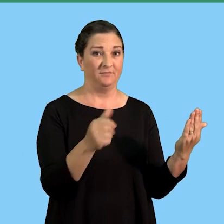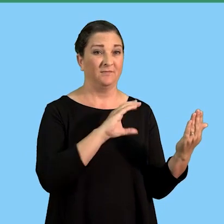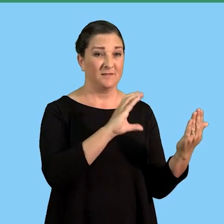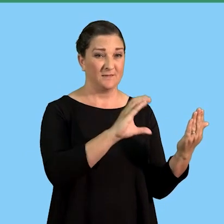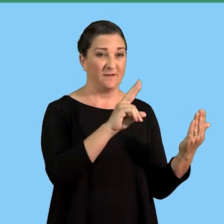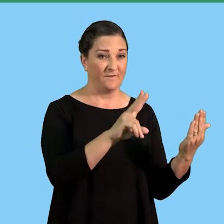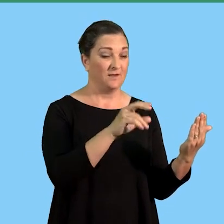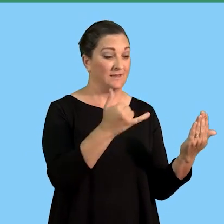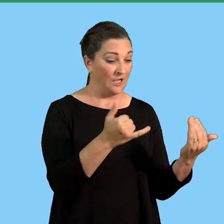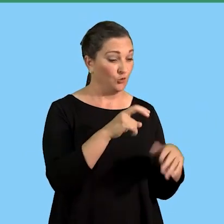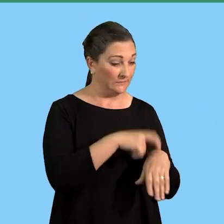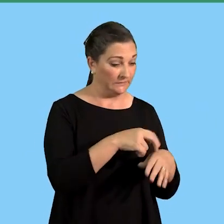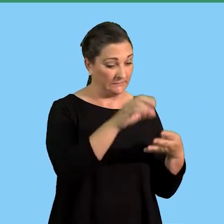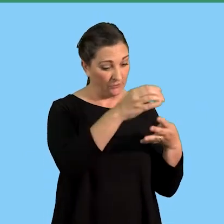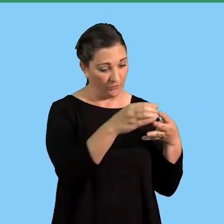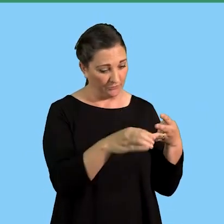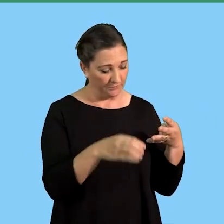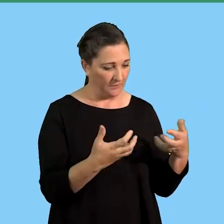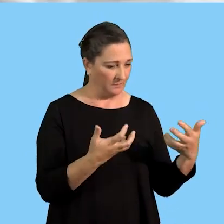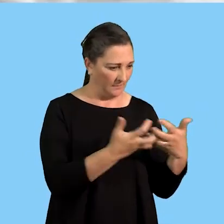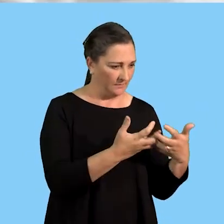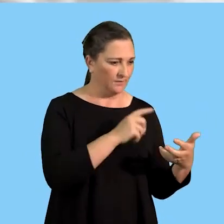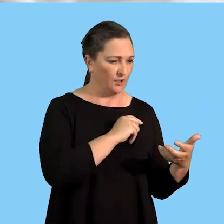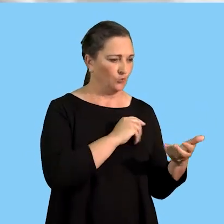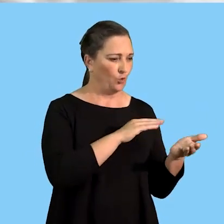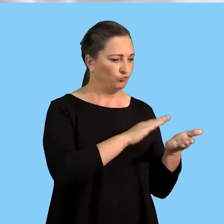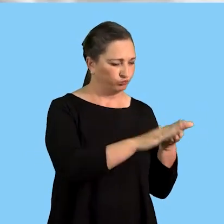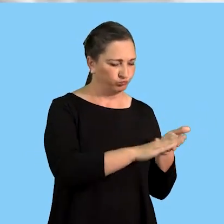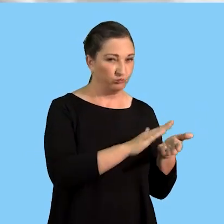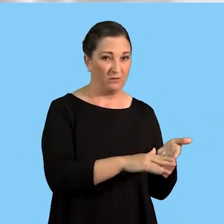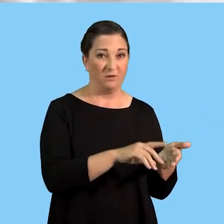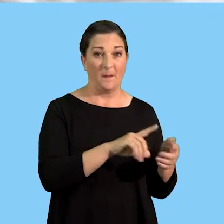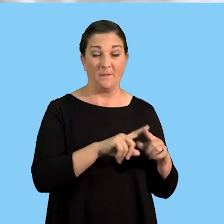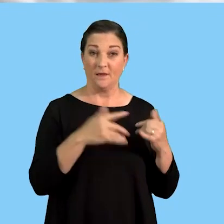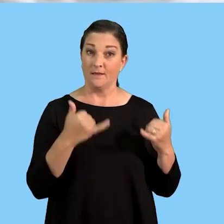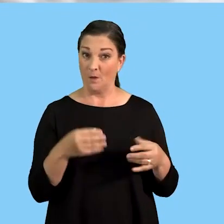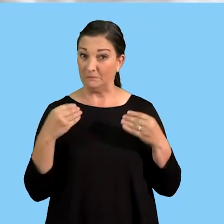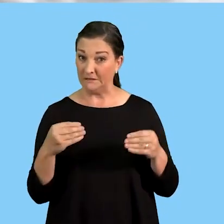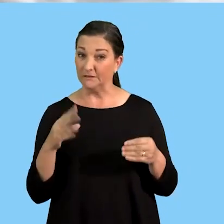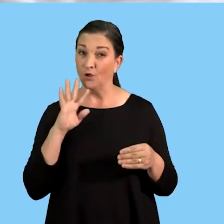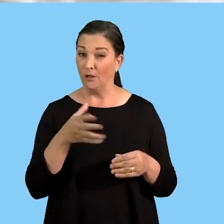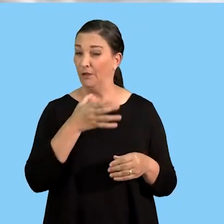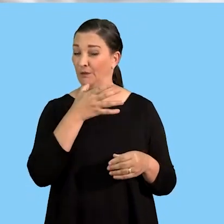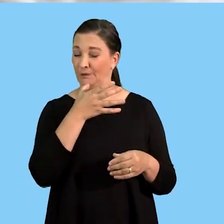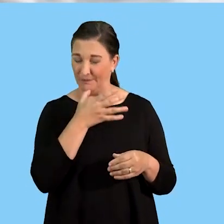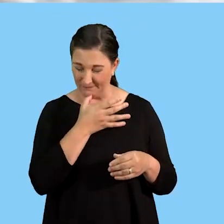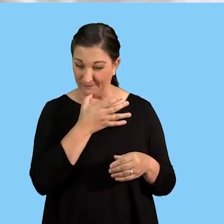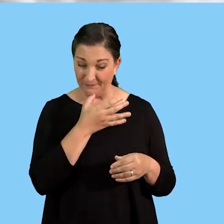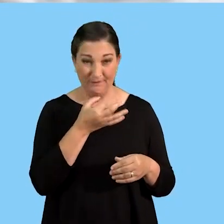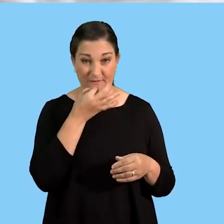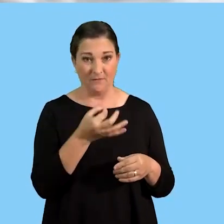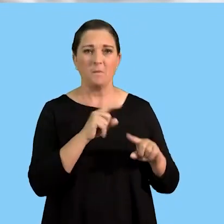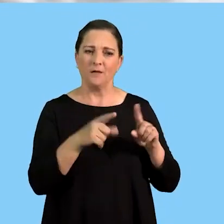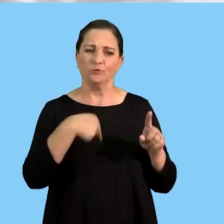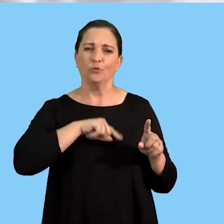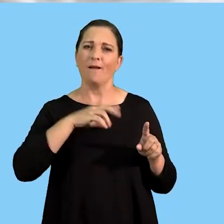CVs according to the selected criteria. Now, the business is going to receive a lot of applications, but because